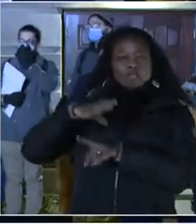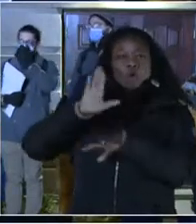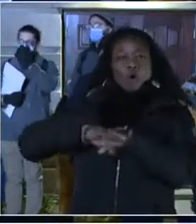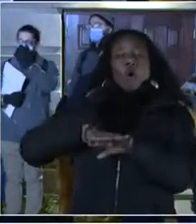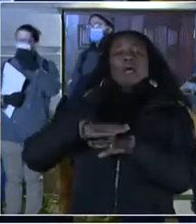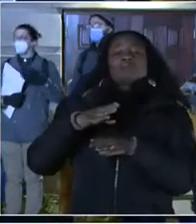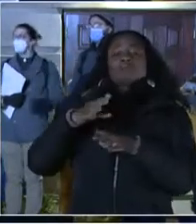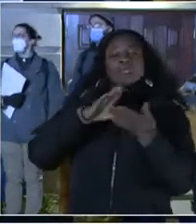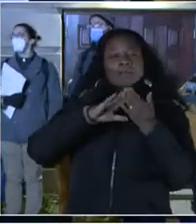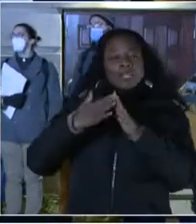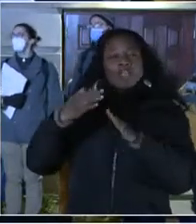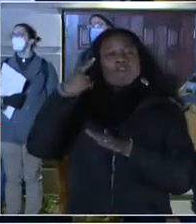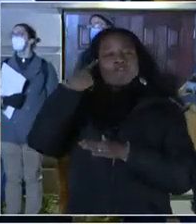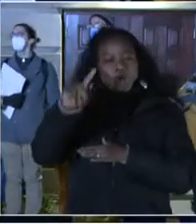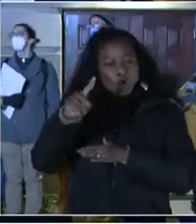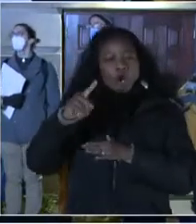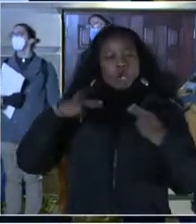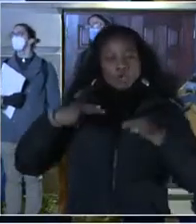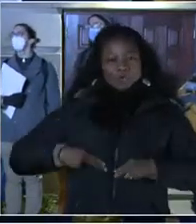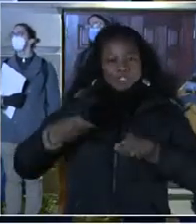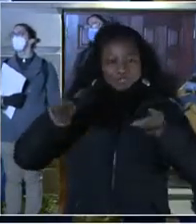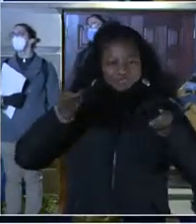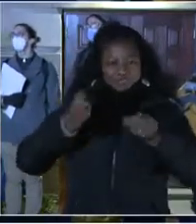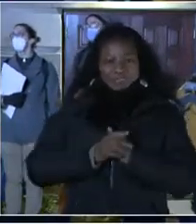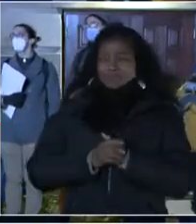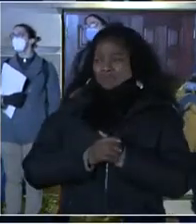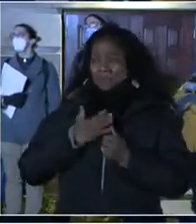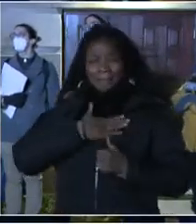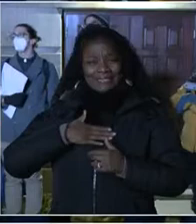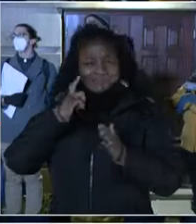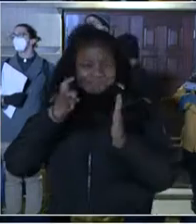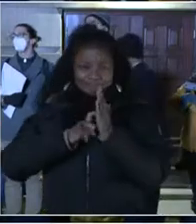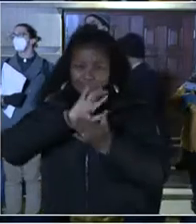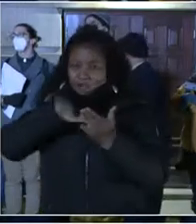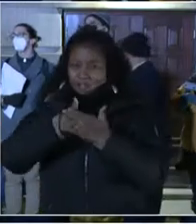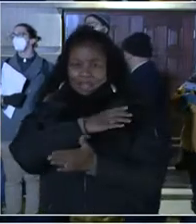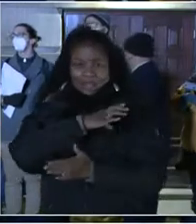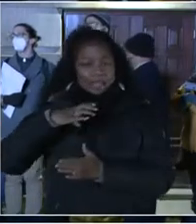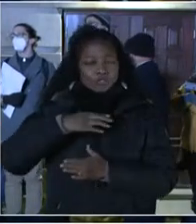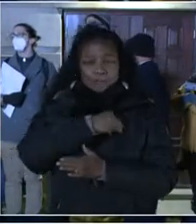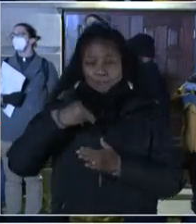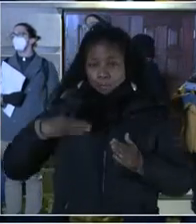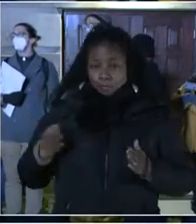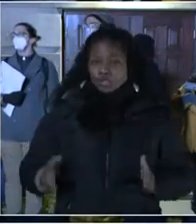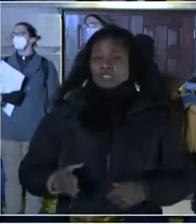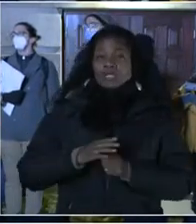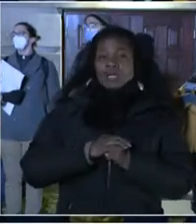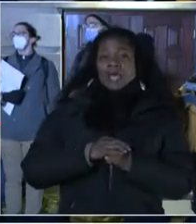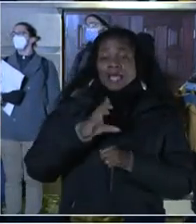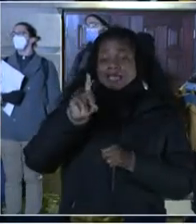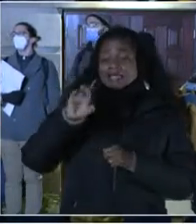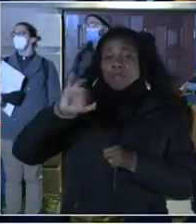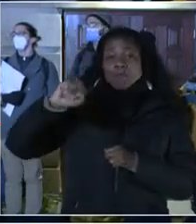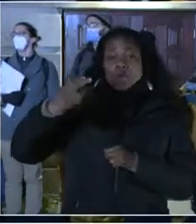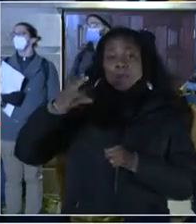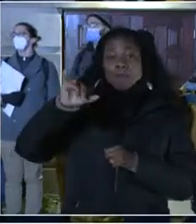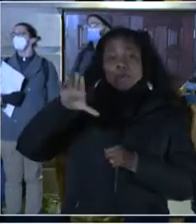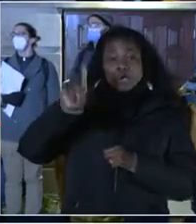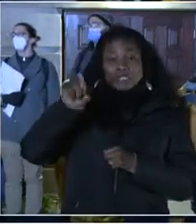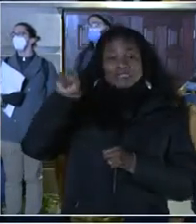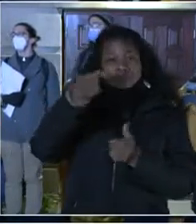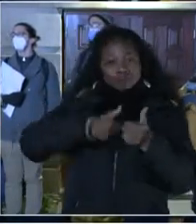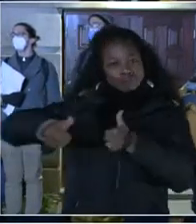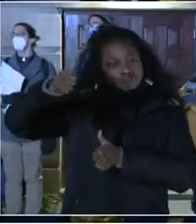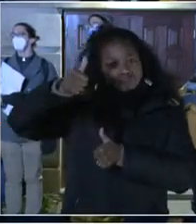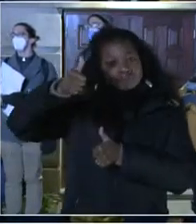Services. So please acknowledge our council members, as well as Deborah Bird, who is the Executive Director of